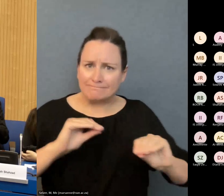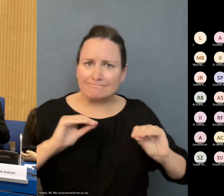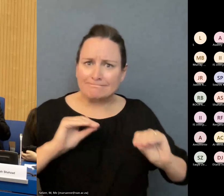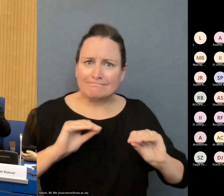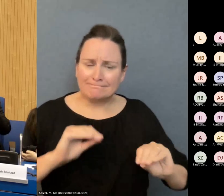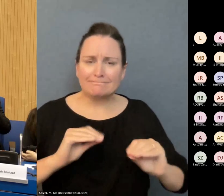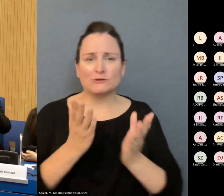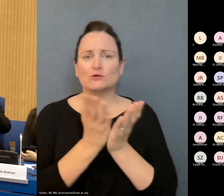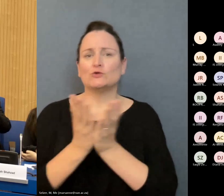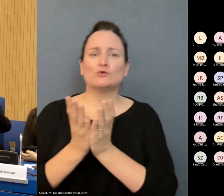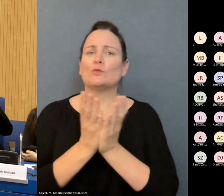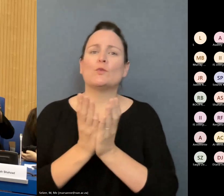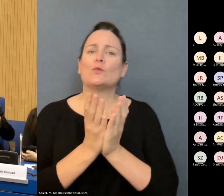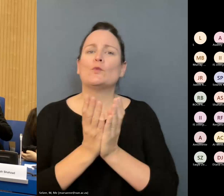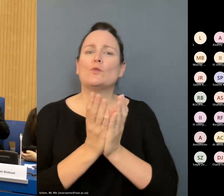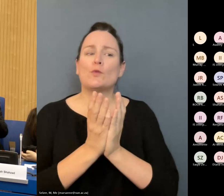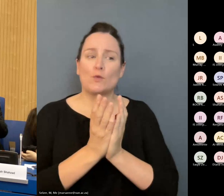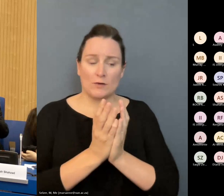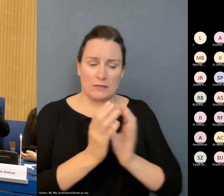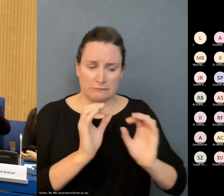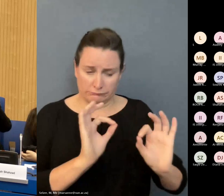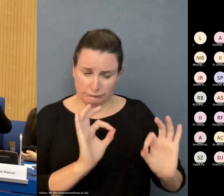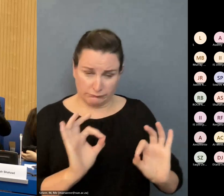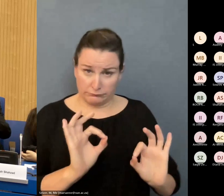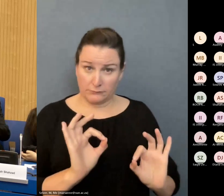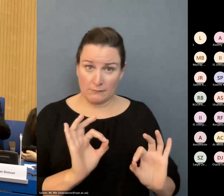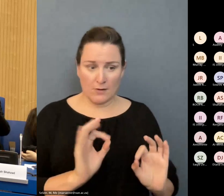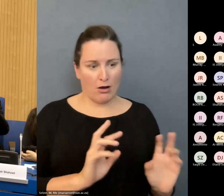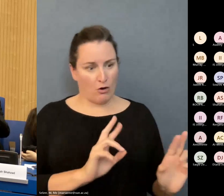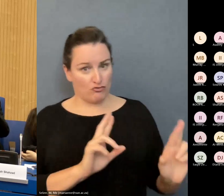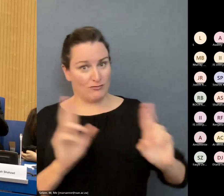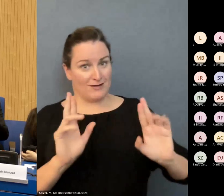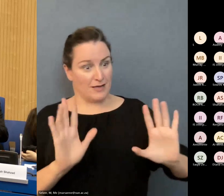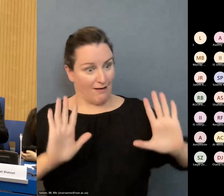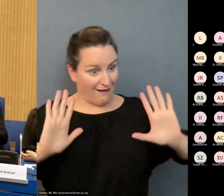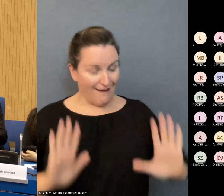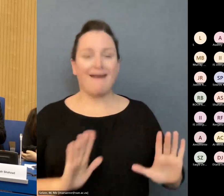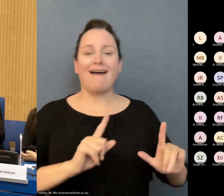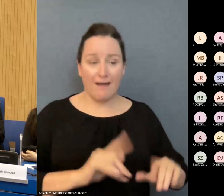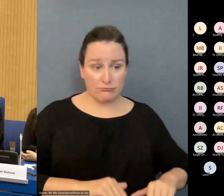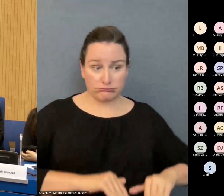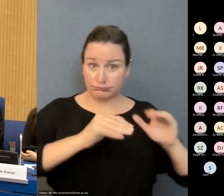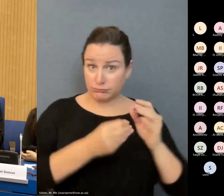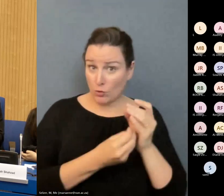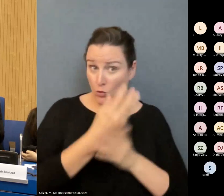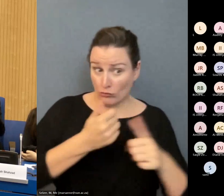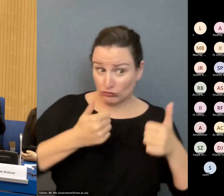so that to prepare the children to perform to their optimum level,